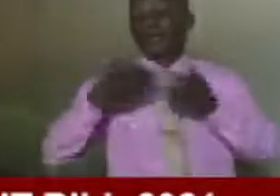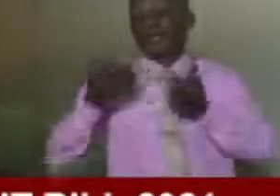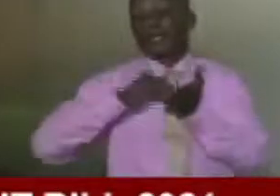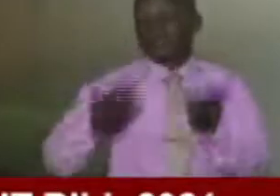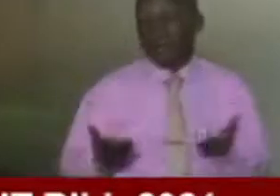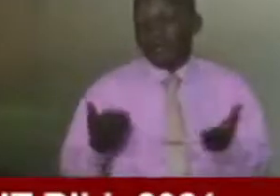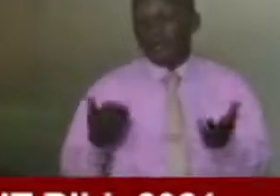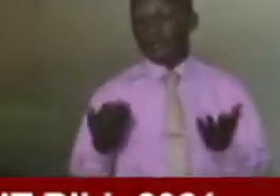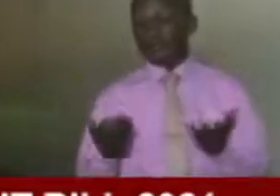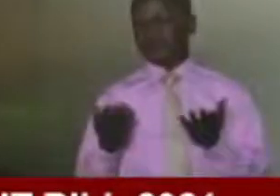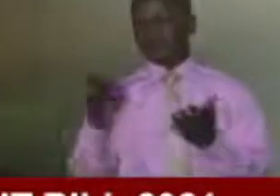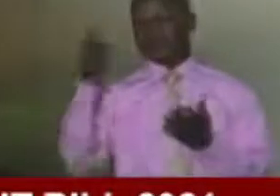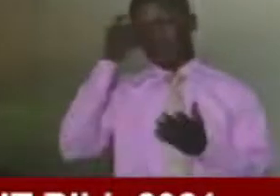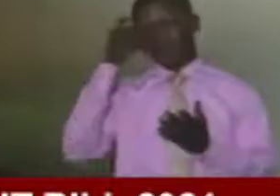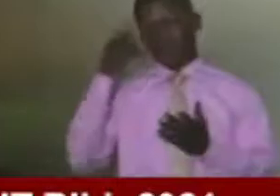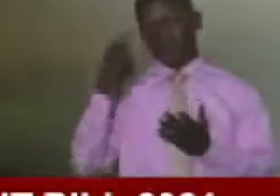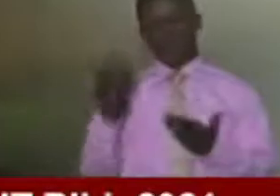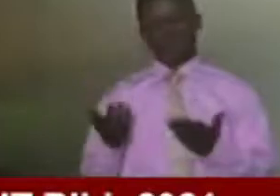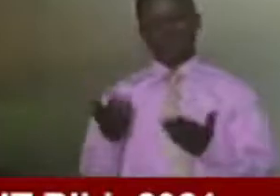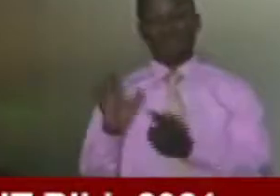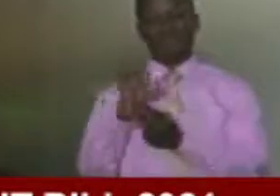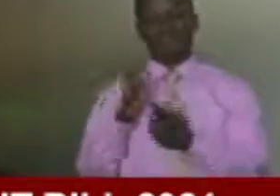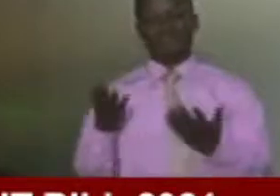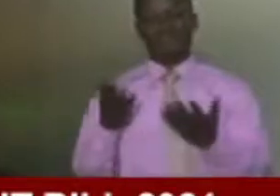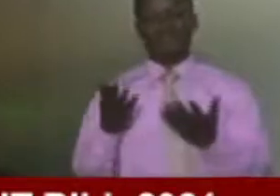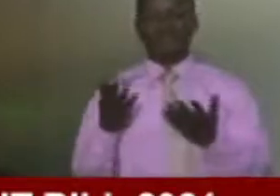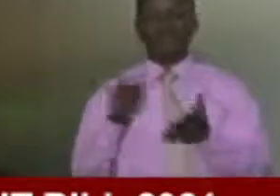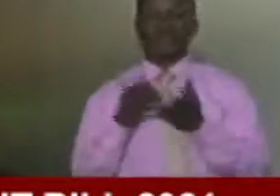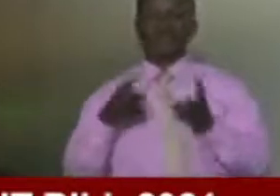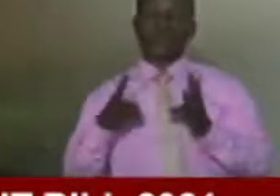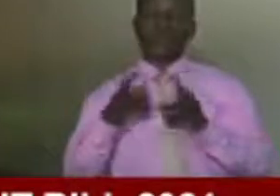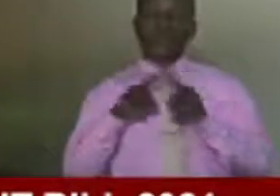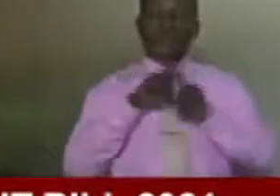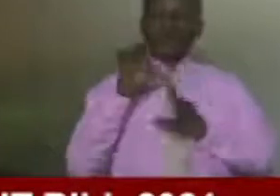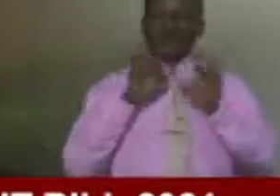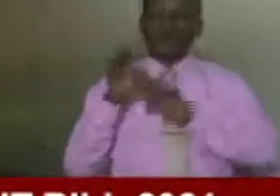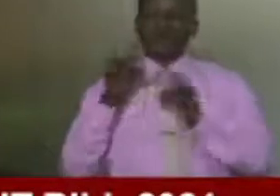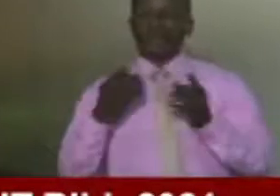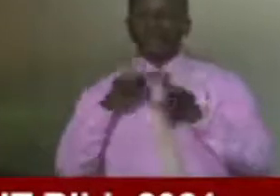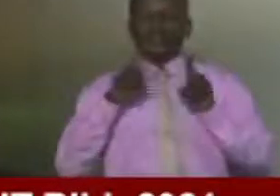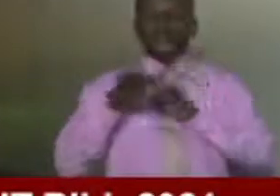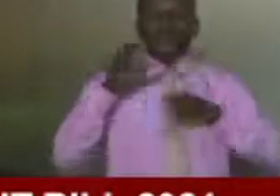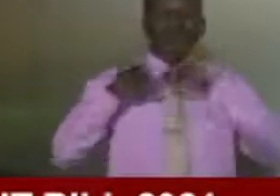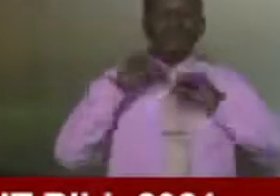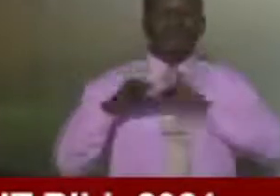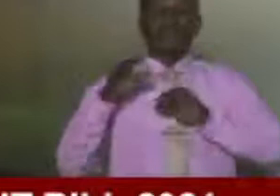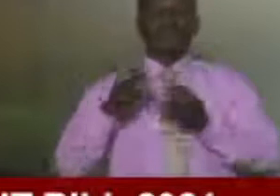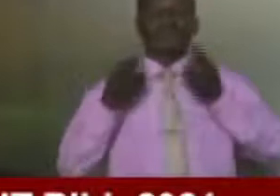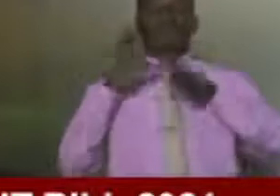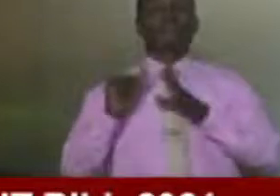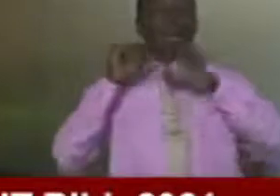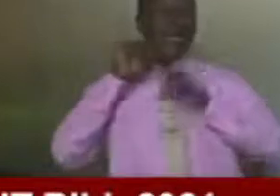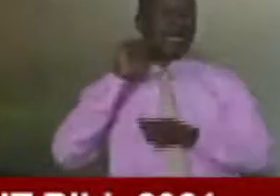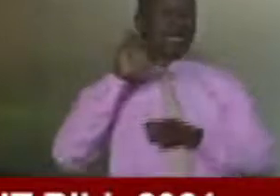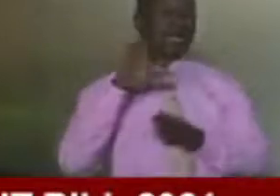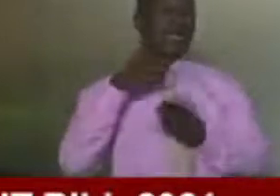mentioned. The governors are very happy with whatever contributions that have been made. A lot of contributions were made by INEC into this bill.